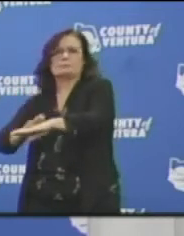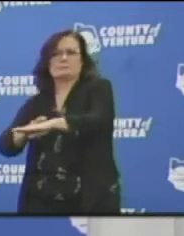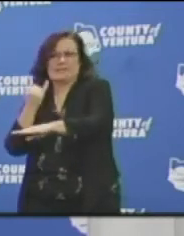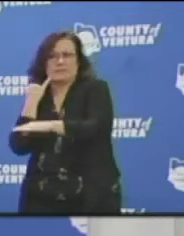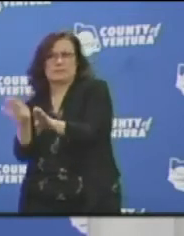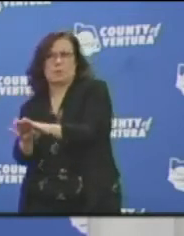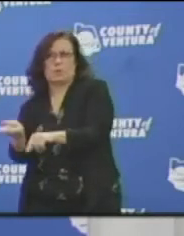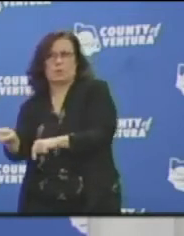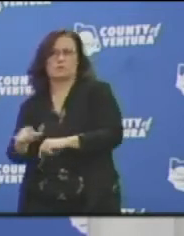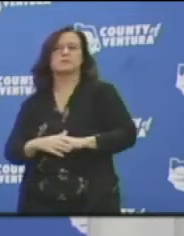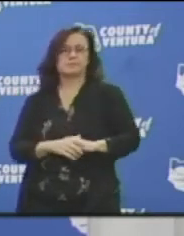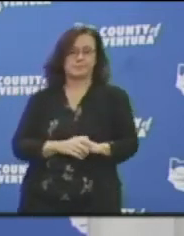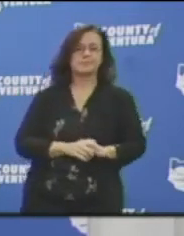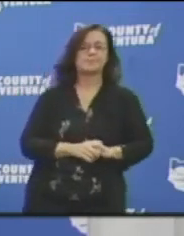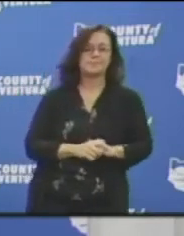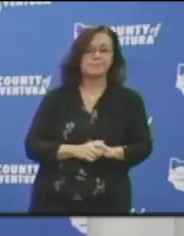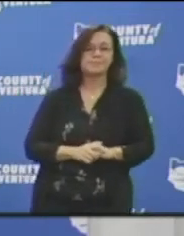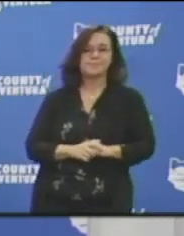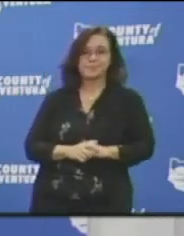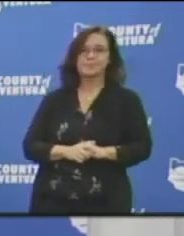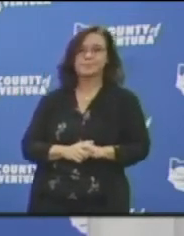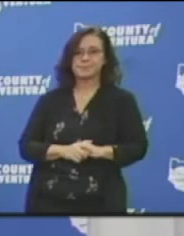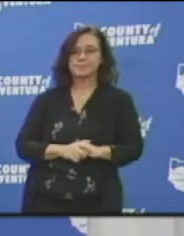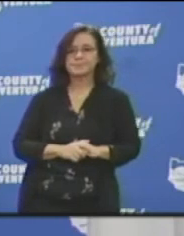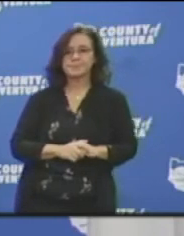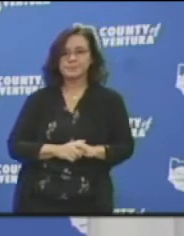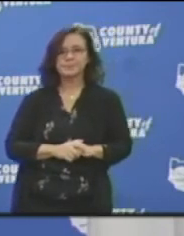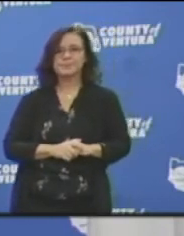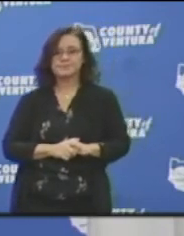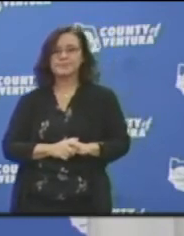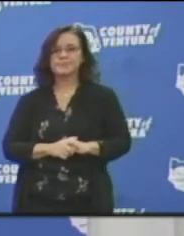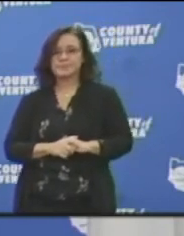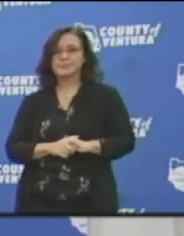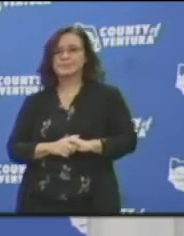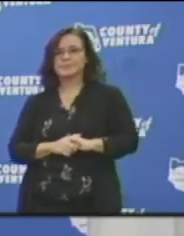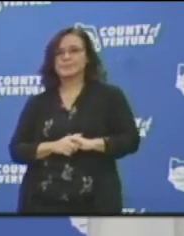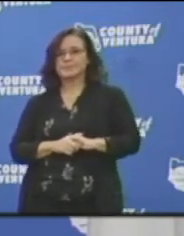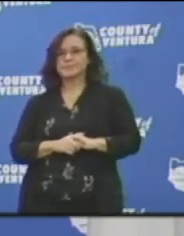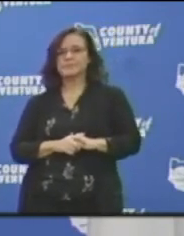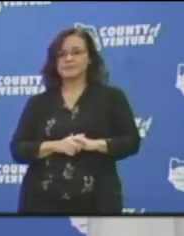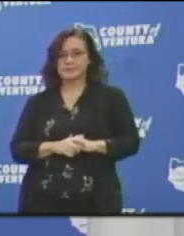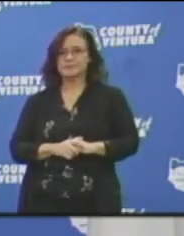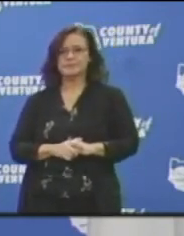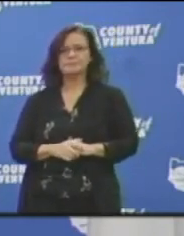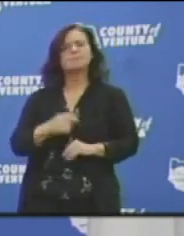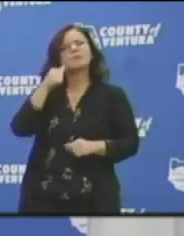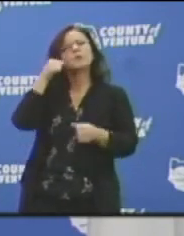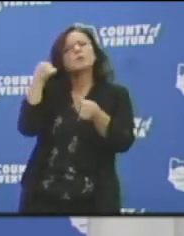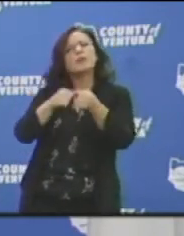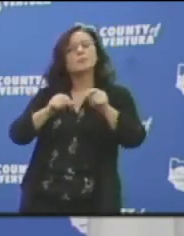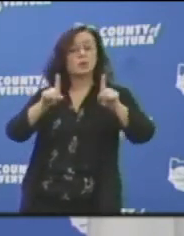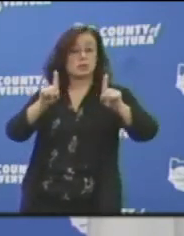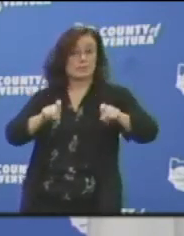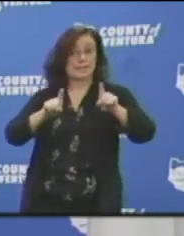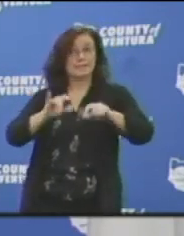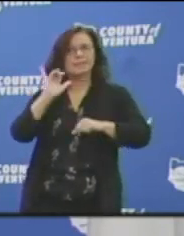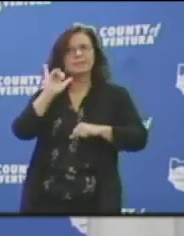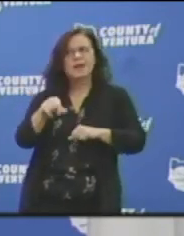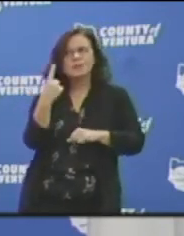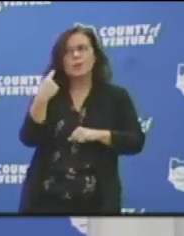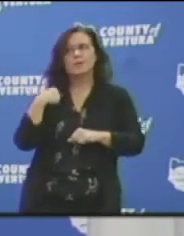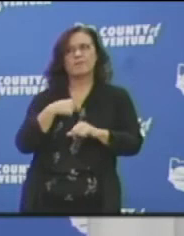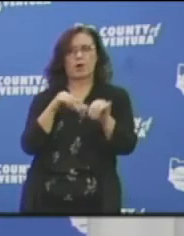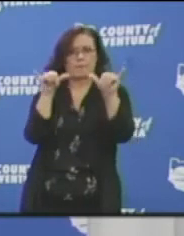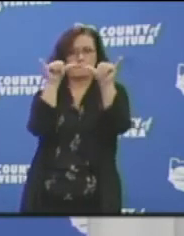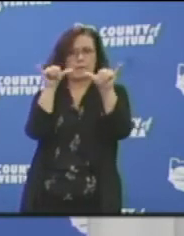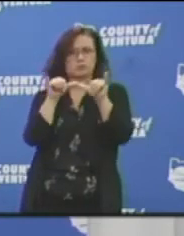We remind you that testing is one of the strategies in order to help combat the spread and infection